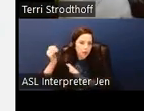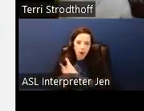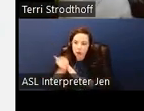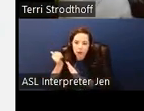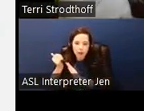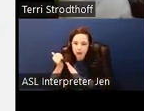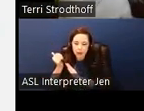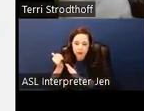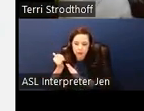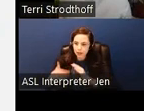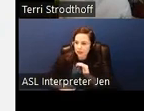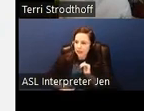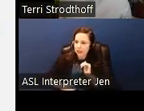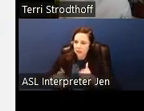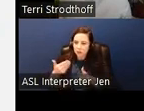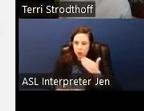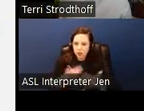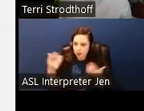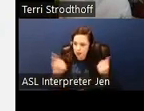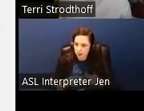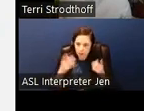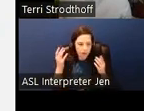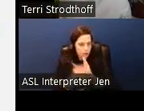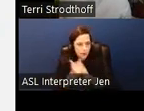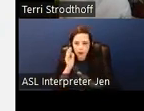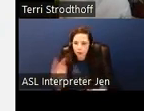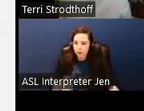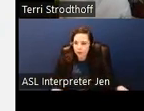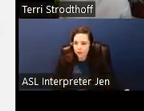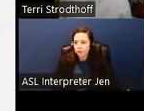automatic, instinctual process that happens inside of us for survival.